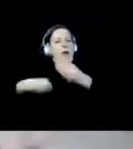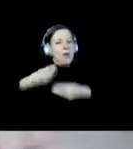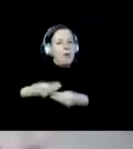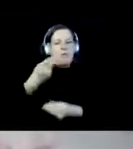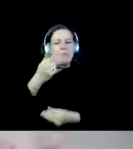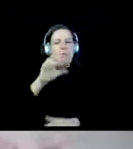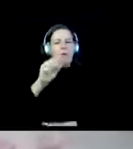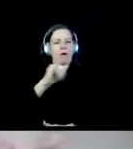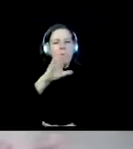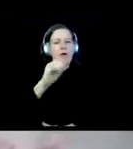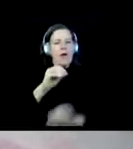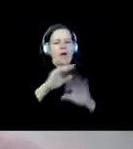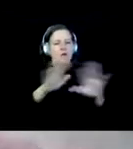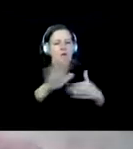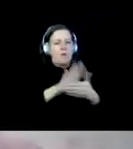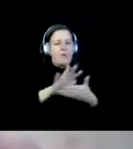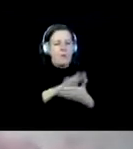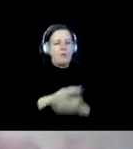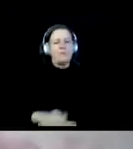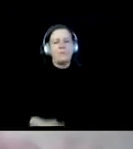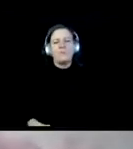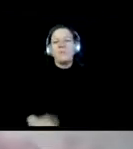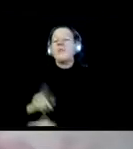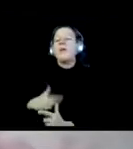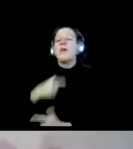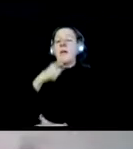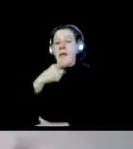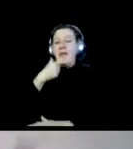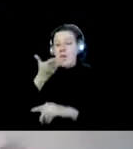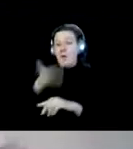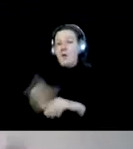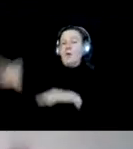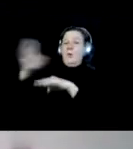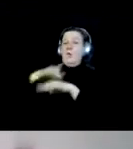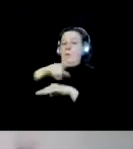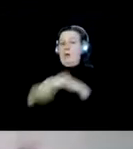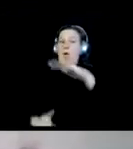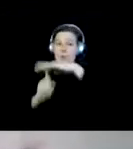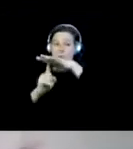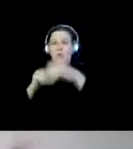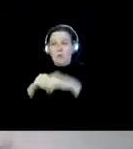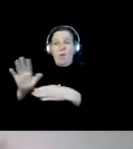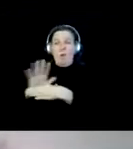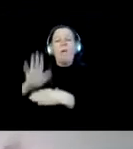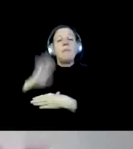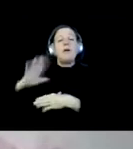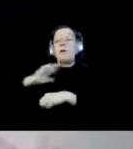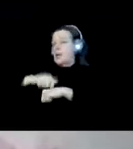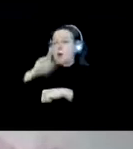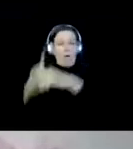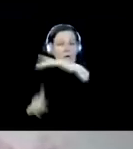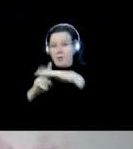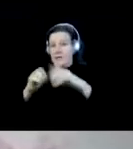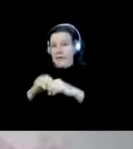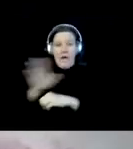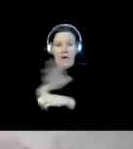And then you ramp up the stakes by appearing in the work, which at that point you weren't appearing in your photography, but soft film